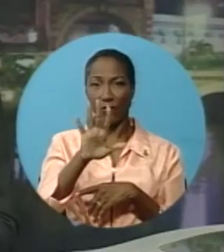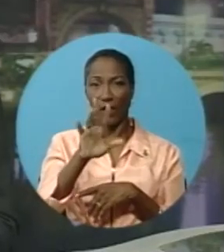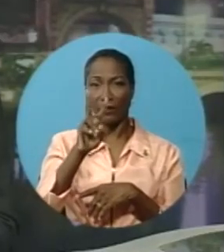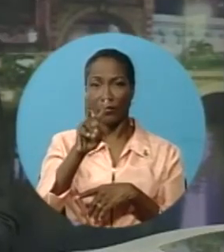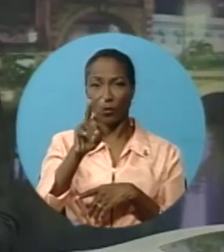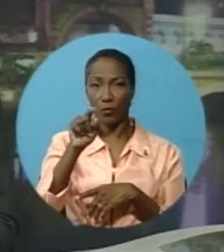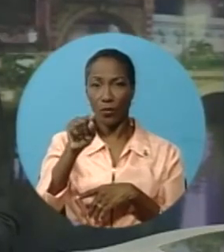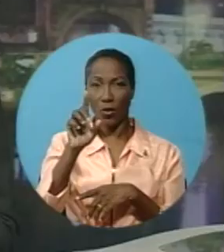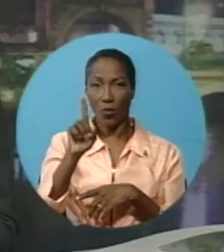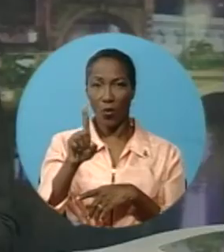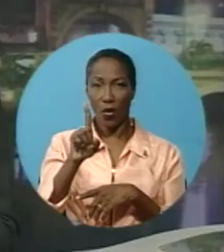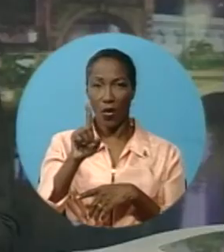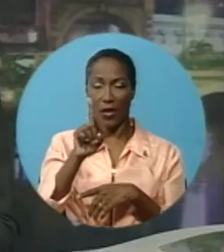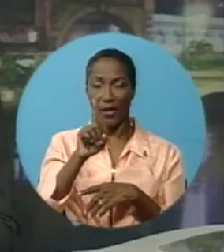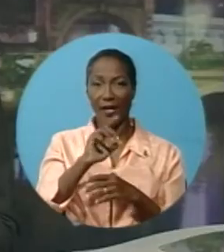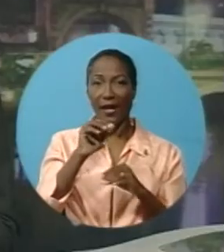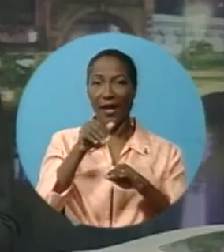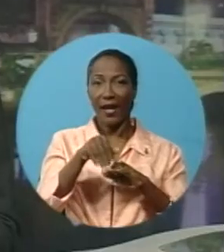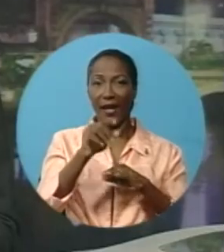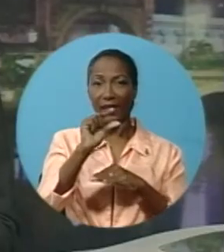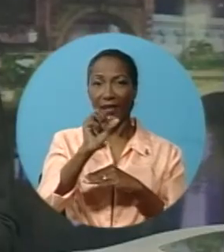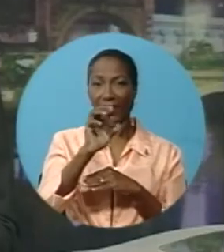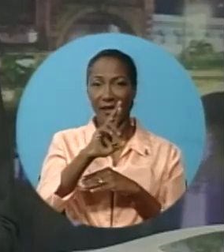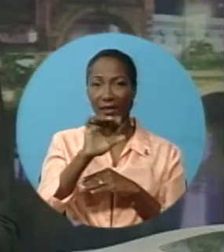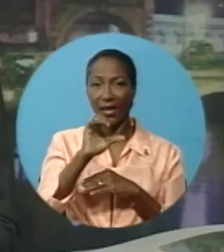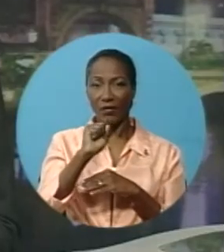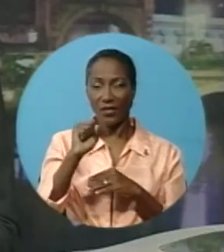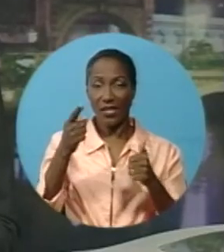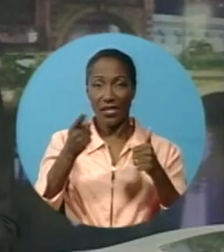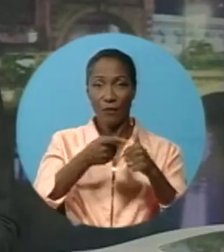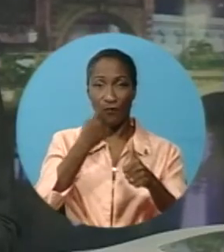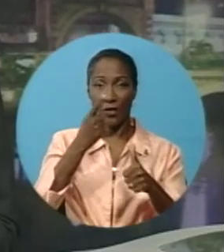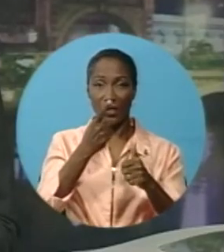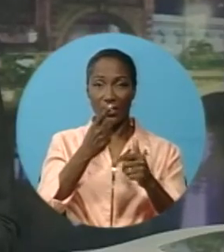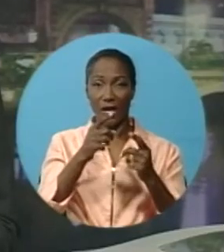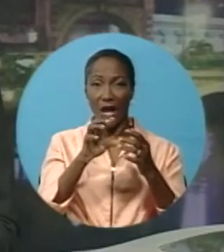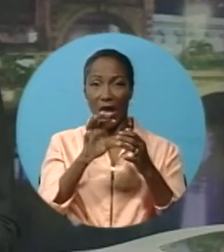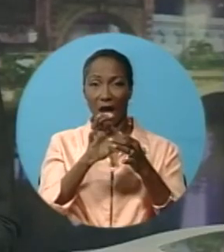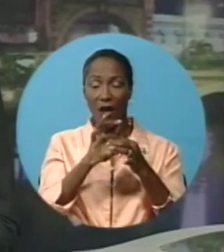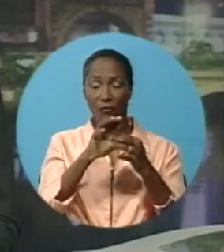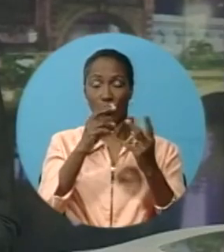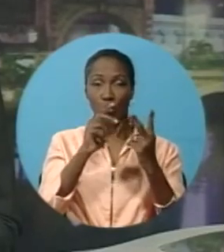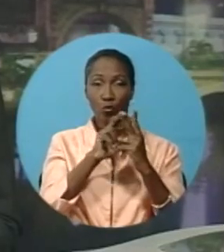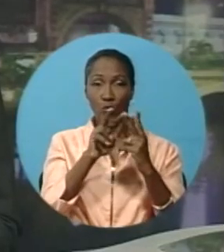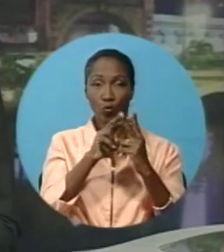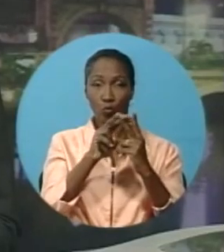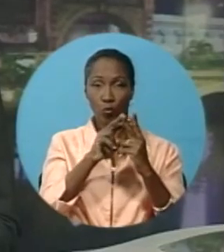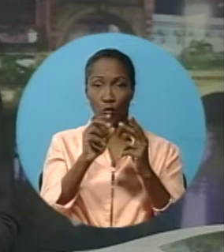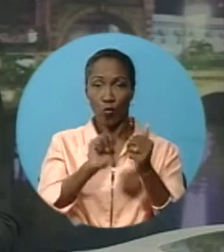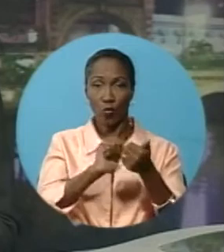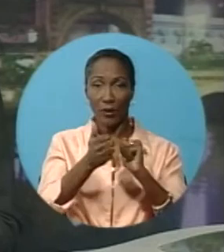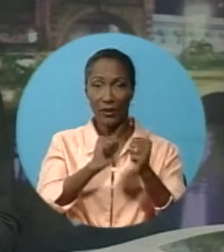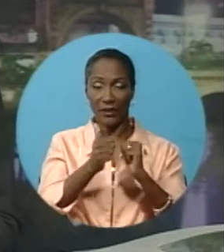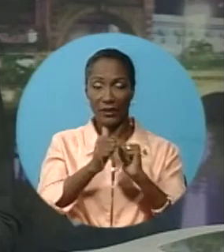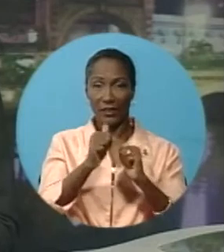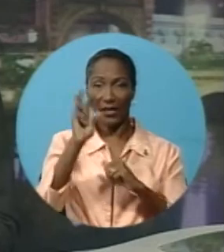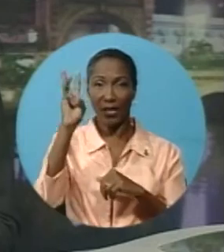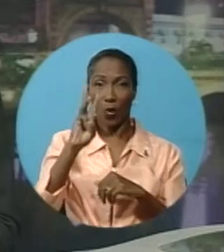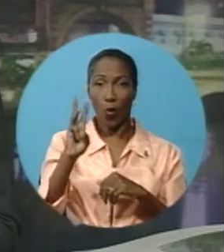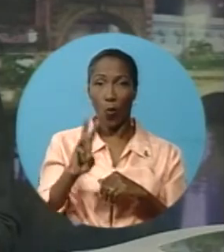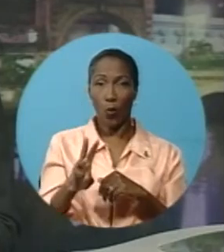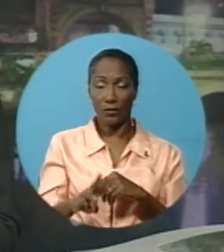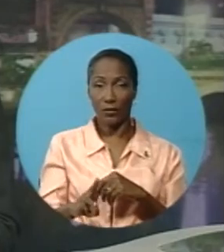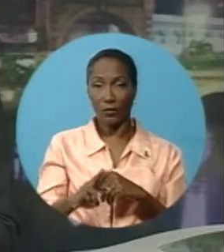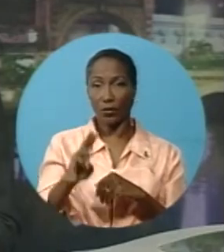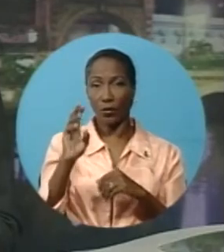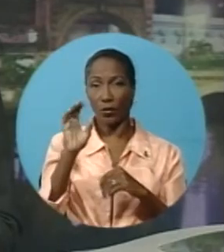seconds at the Garrison Savannah in the first of 2 featured races in the Barbados Winter Jockey Challenge. He led home jockeys Kenny John,